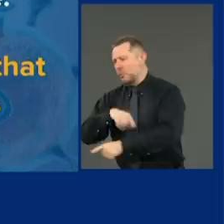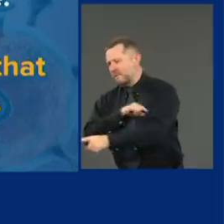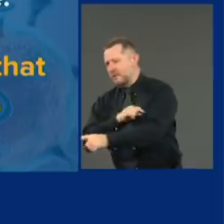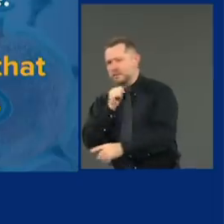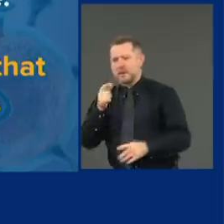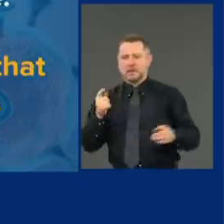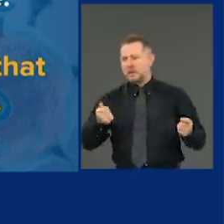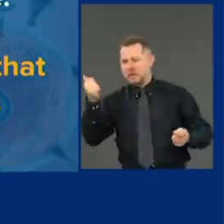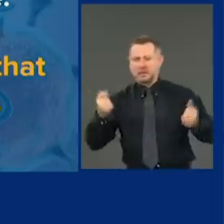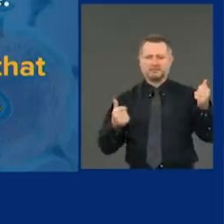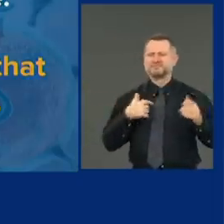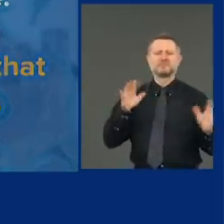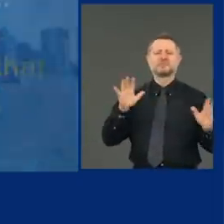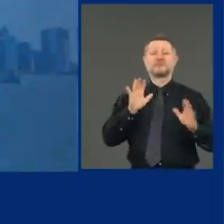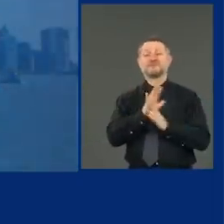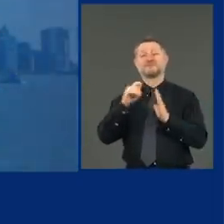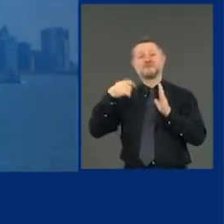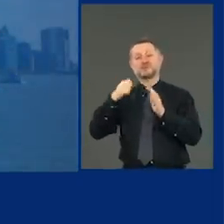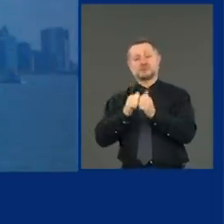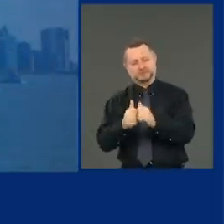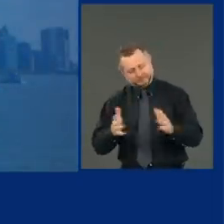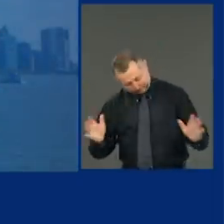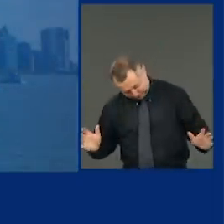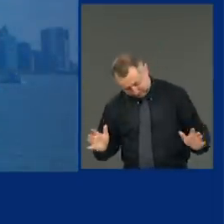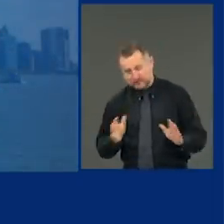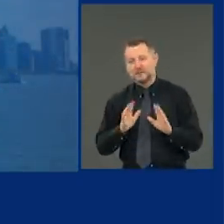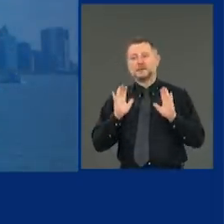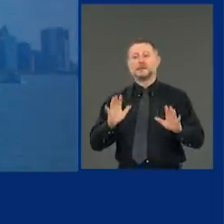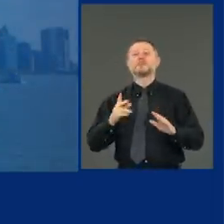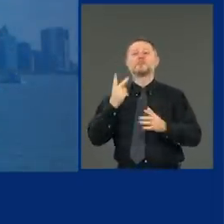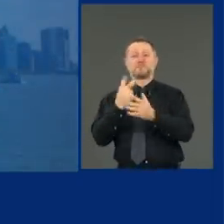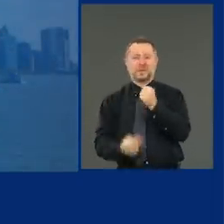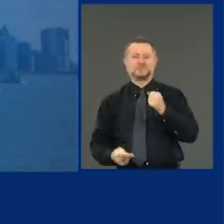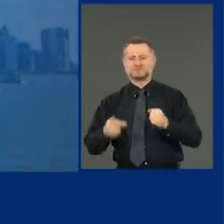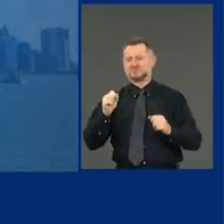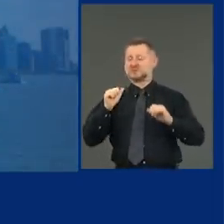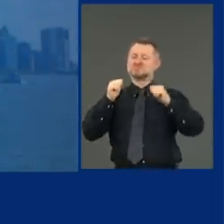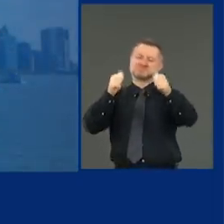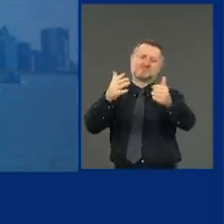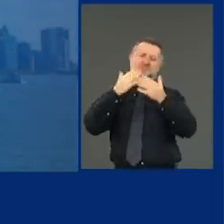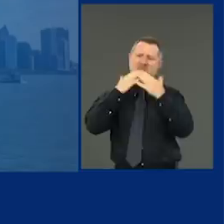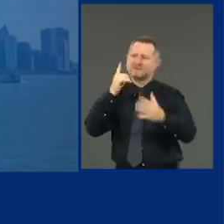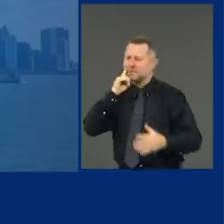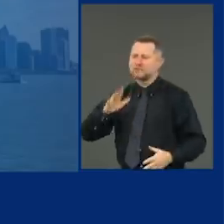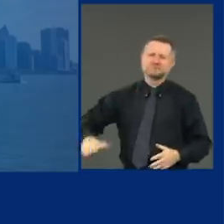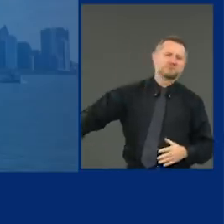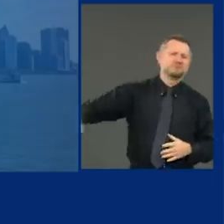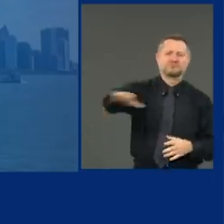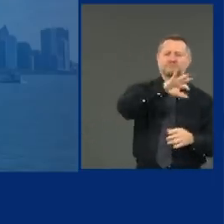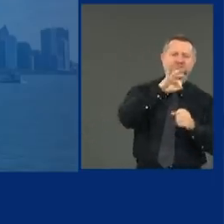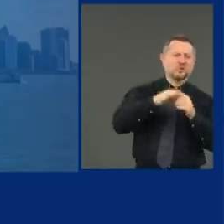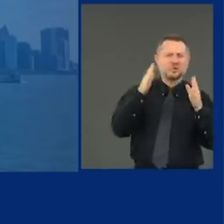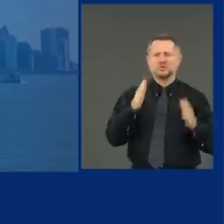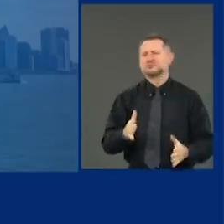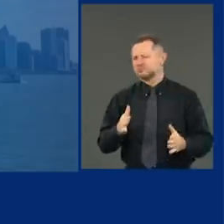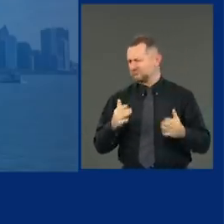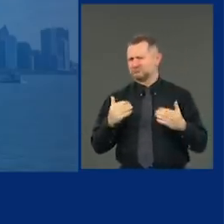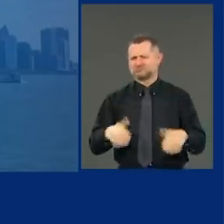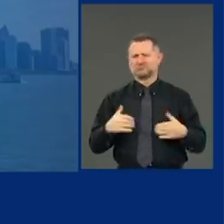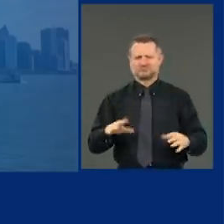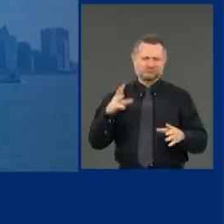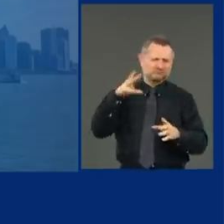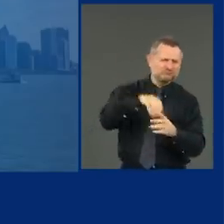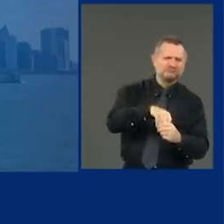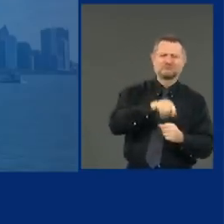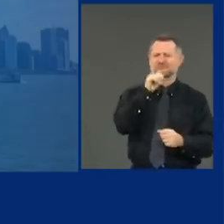video competition. So we'll run both of those PSAs. I want to thank all the voters who participated. That tremendous